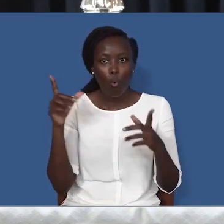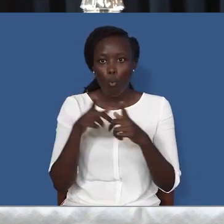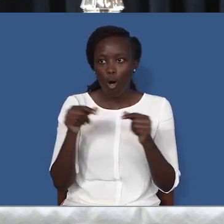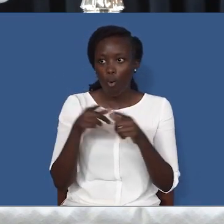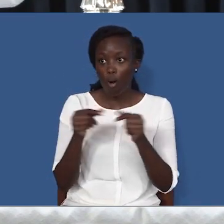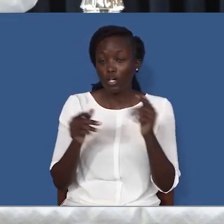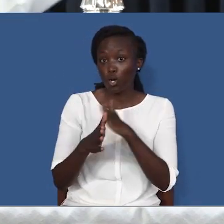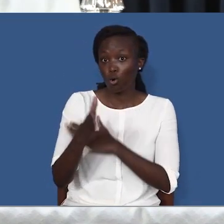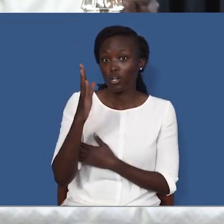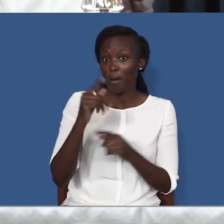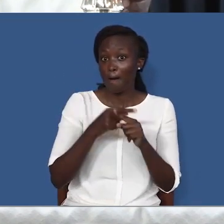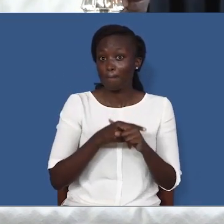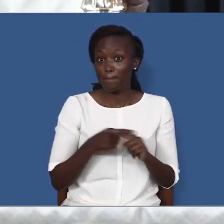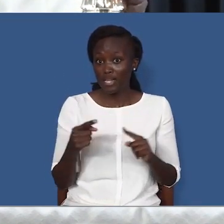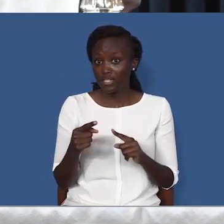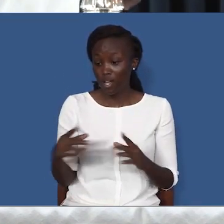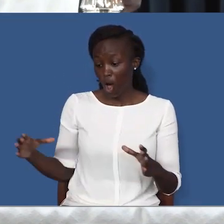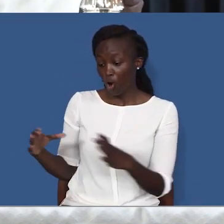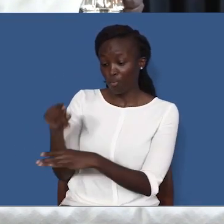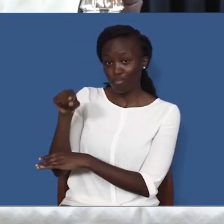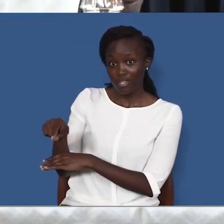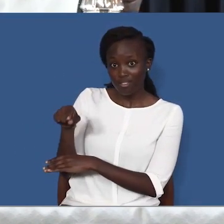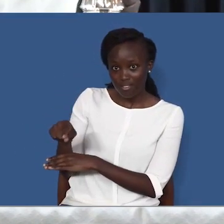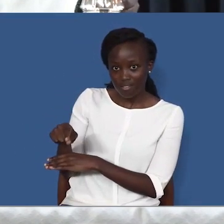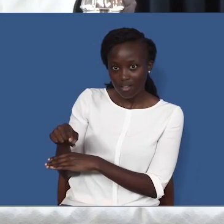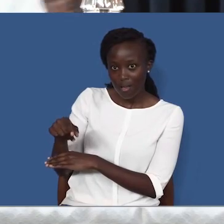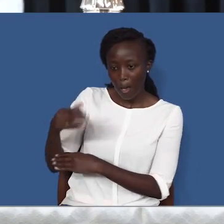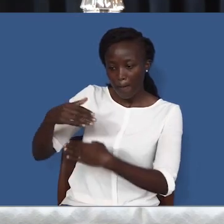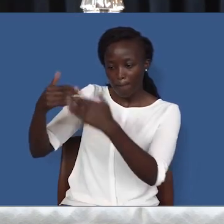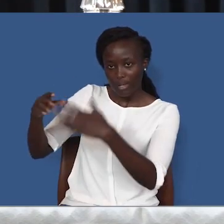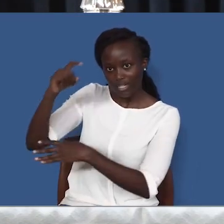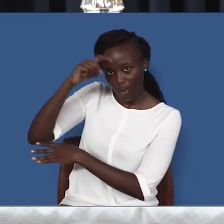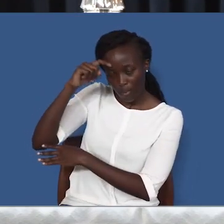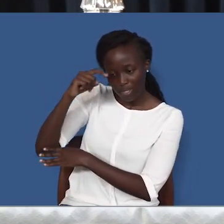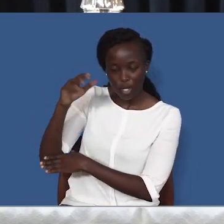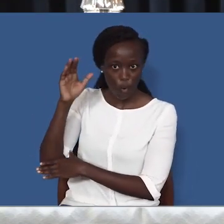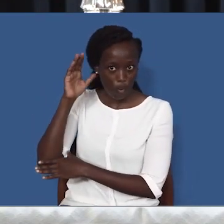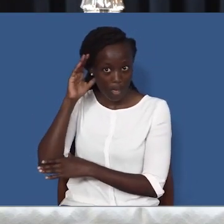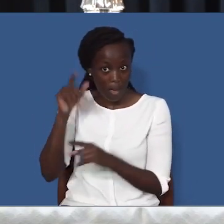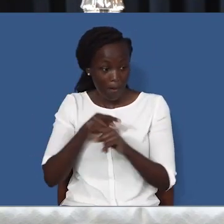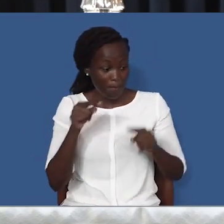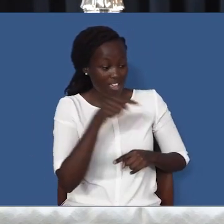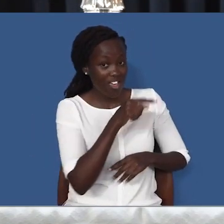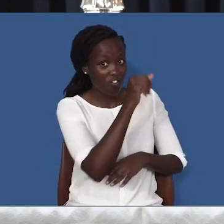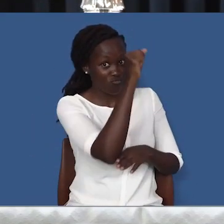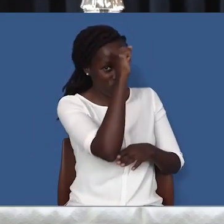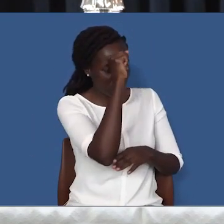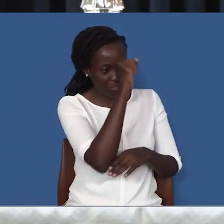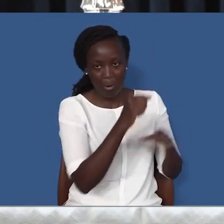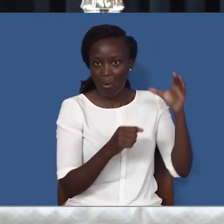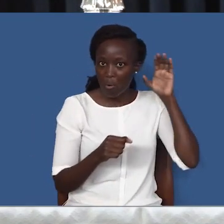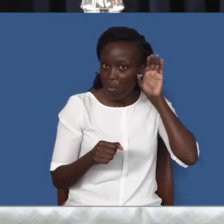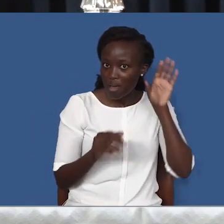But while one does and applies the word, the other does not apply the